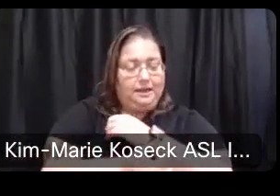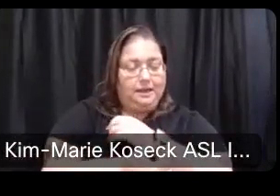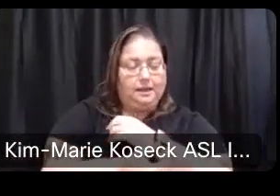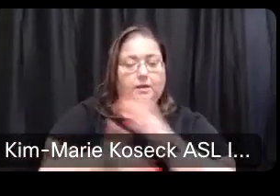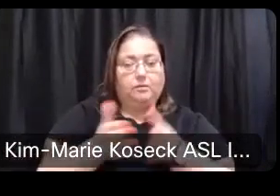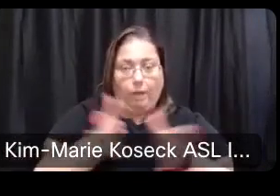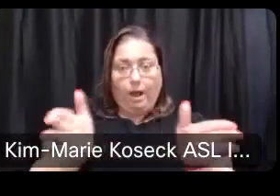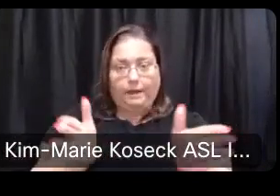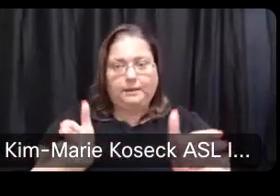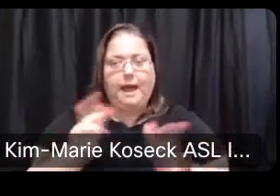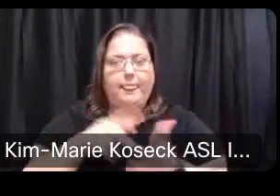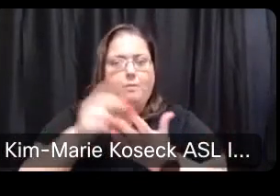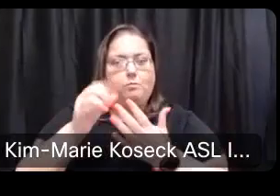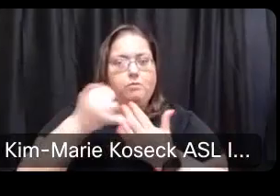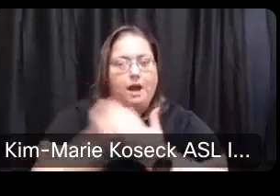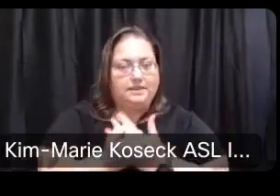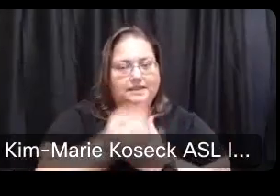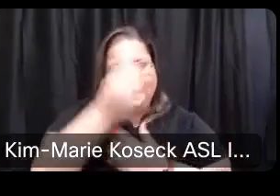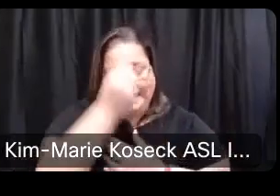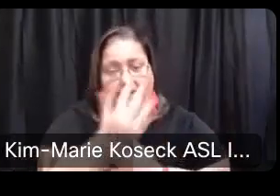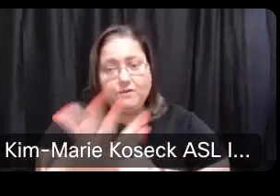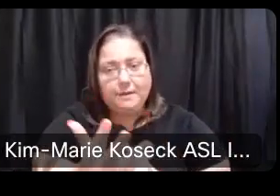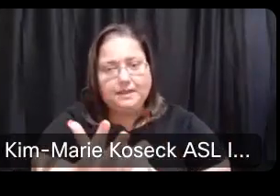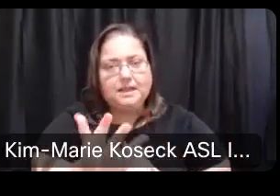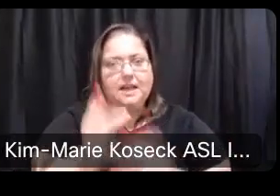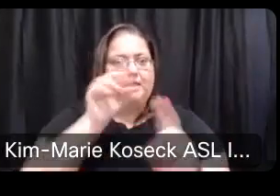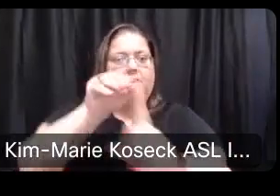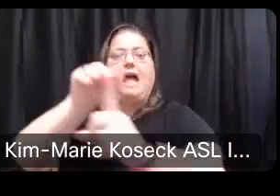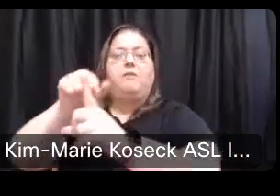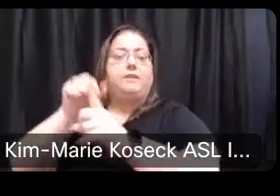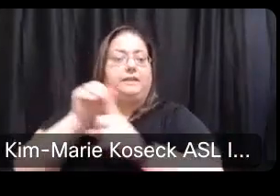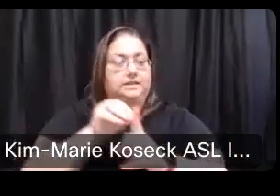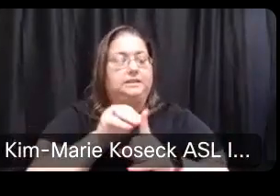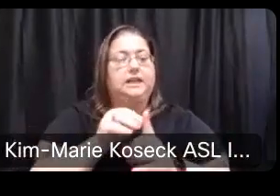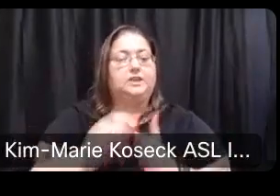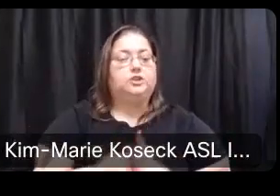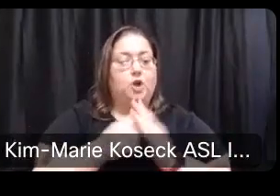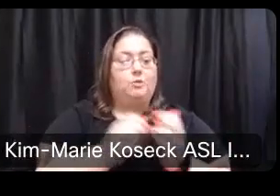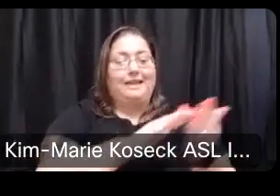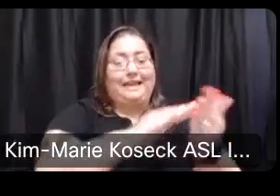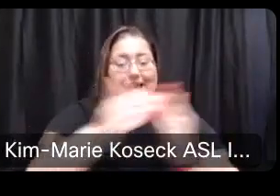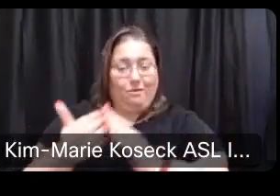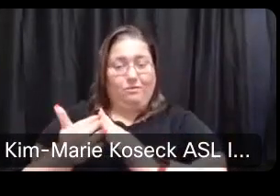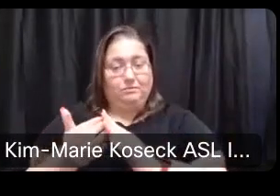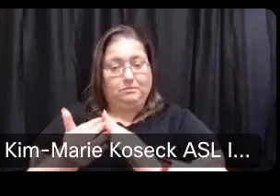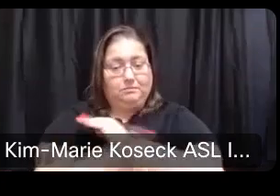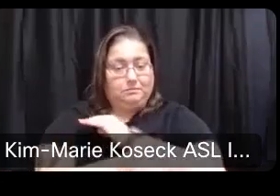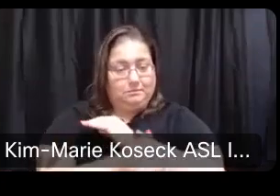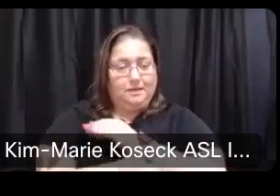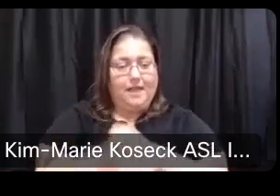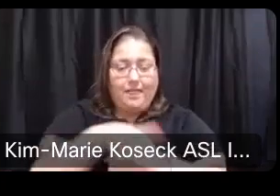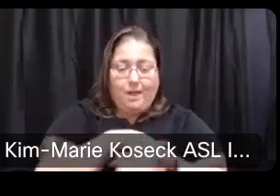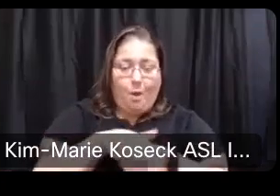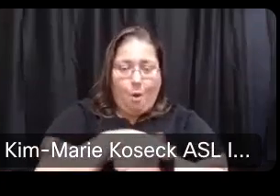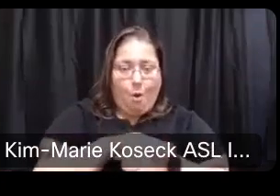the projects and the information and the outreach that is generated through a county-wide plan. And then the localities,